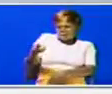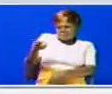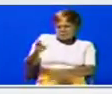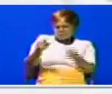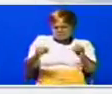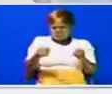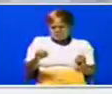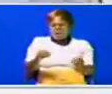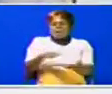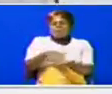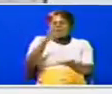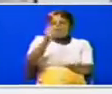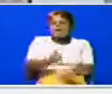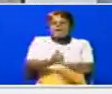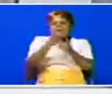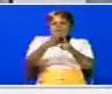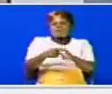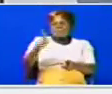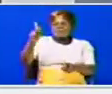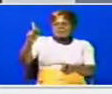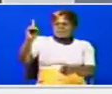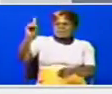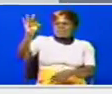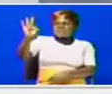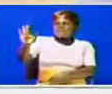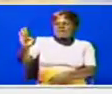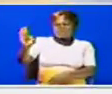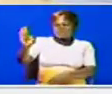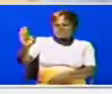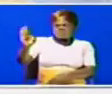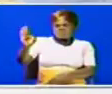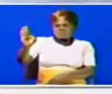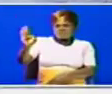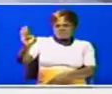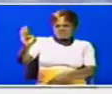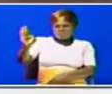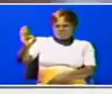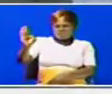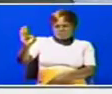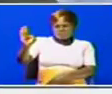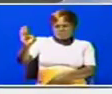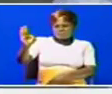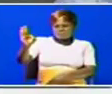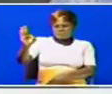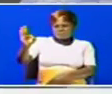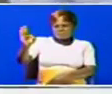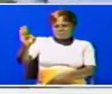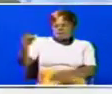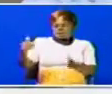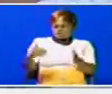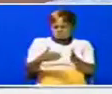efforts seeking the assistance of the Kenya Defense Forces from Chesite camp 26 kilometers away, hitting a